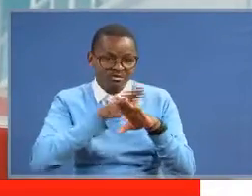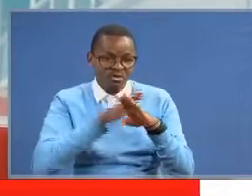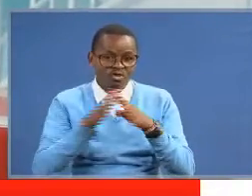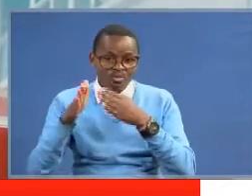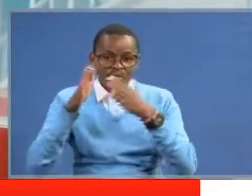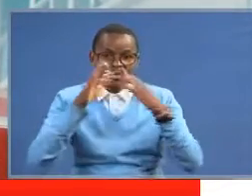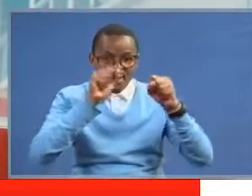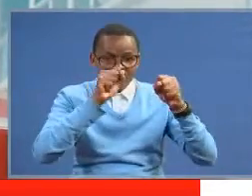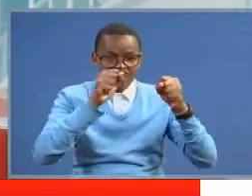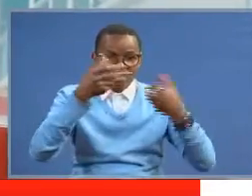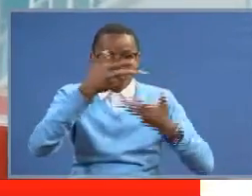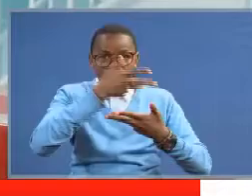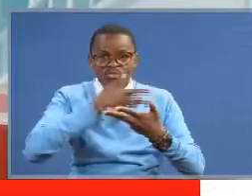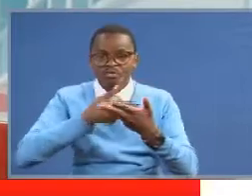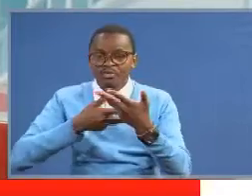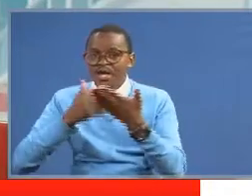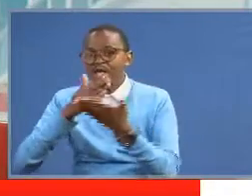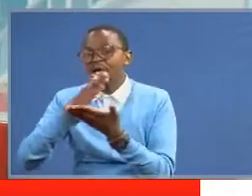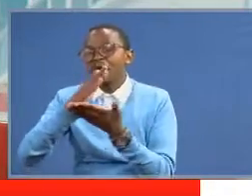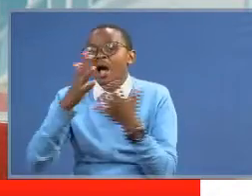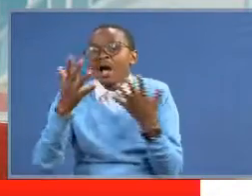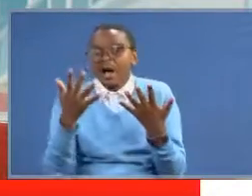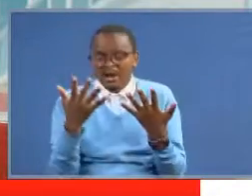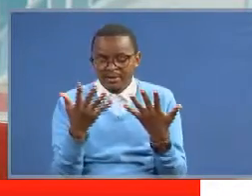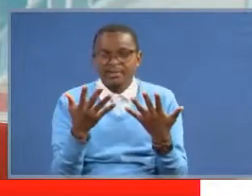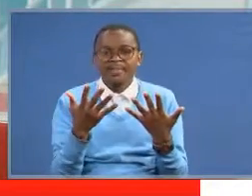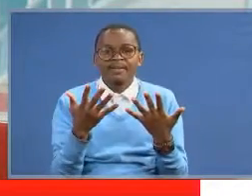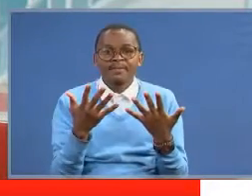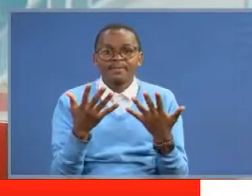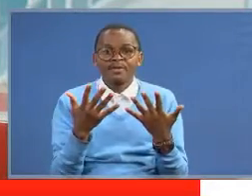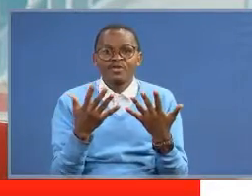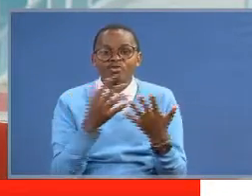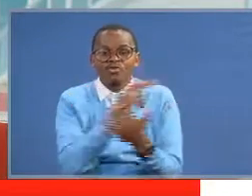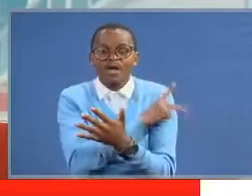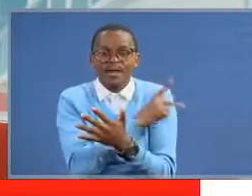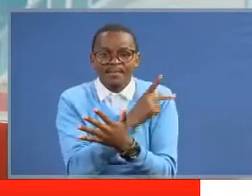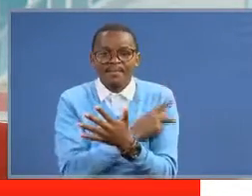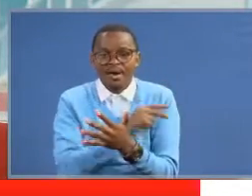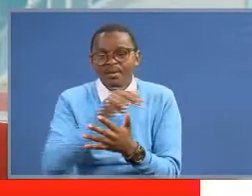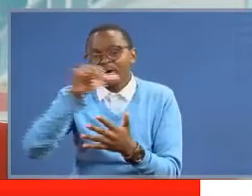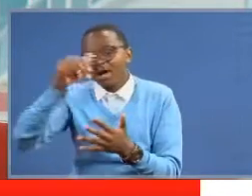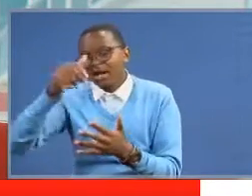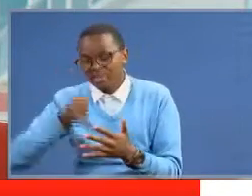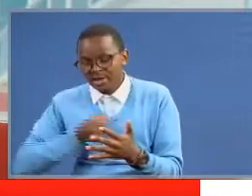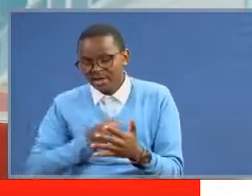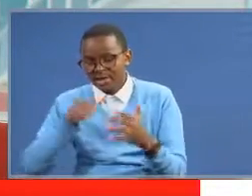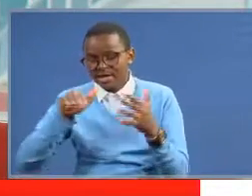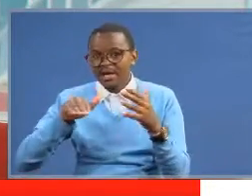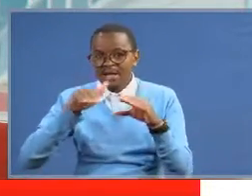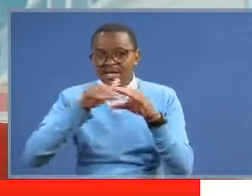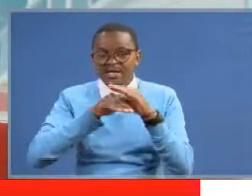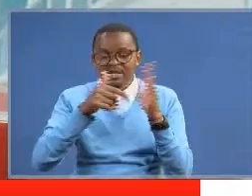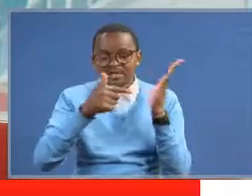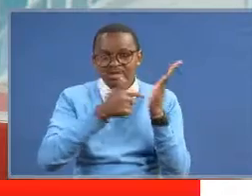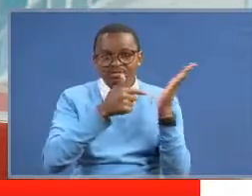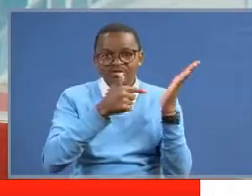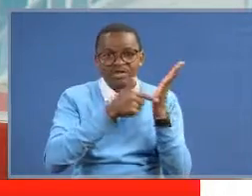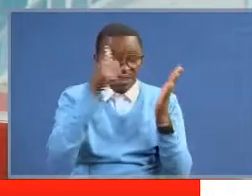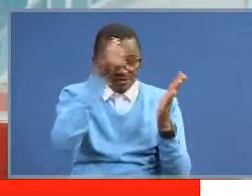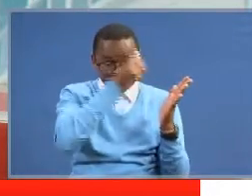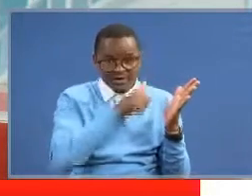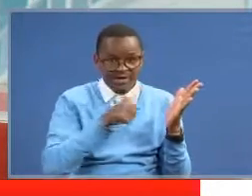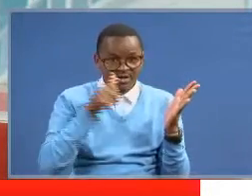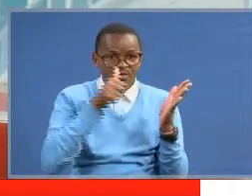We were able to interact and also share how we are able to empower other girls in technology in Africa. And also for